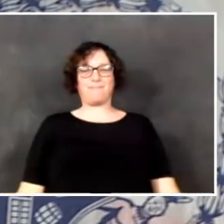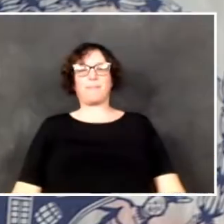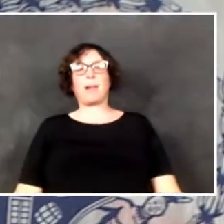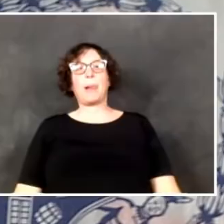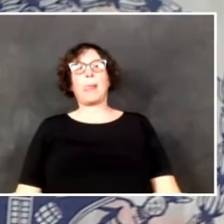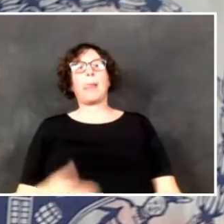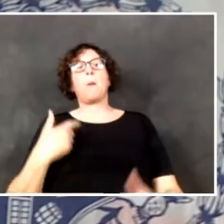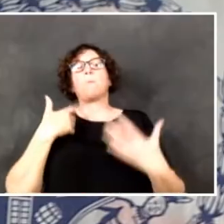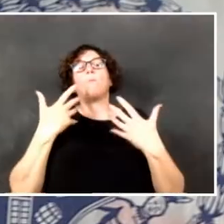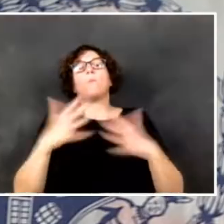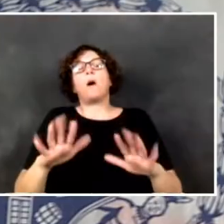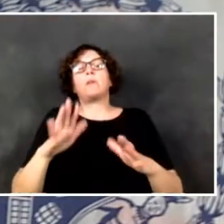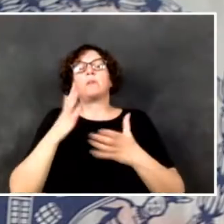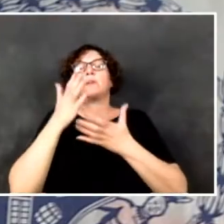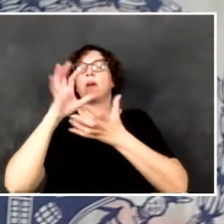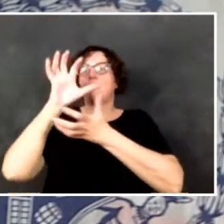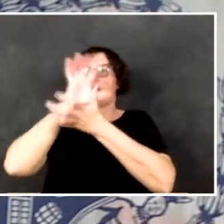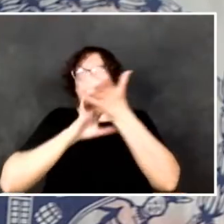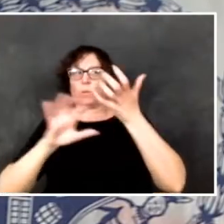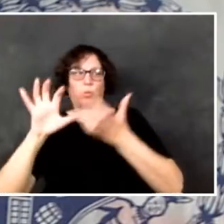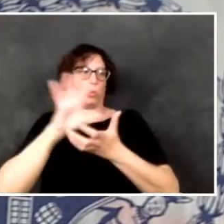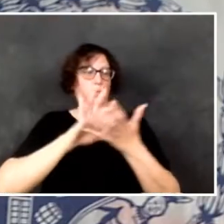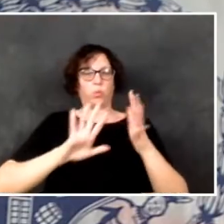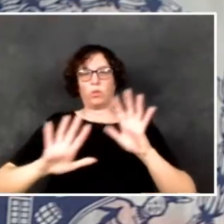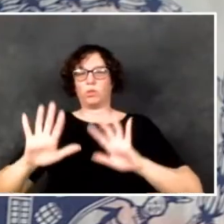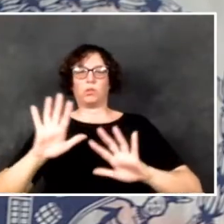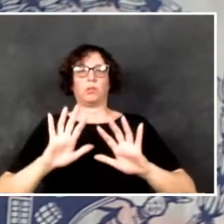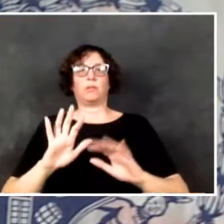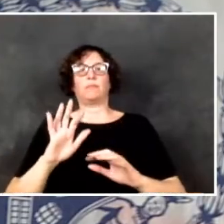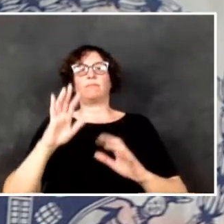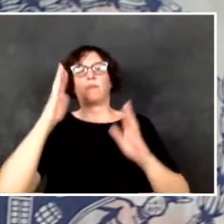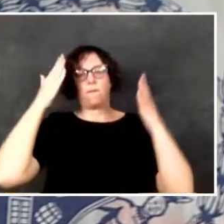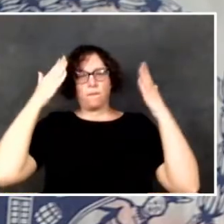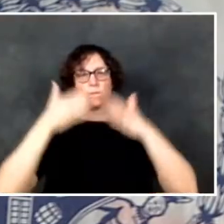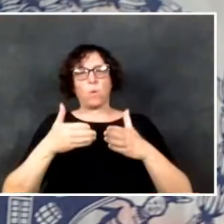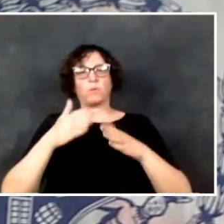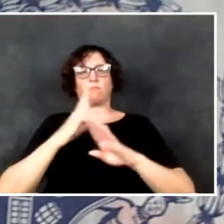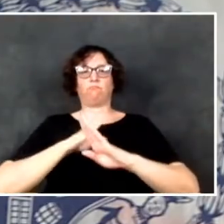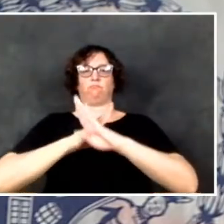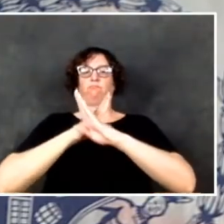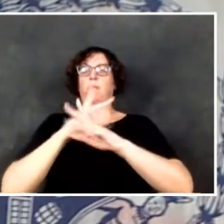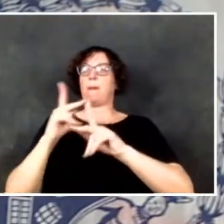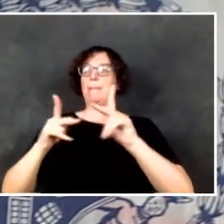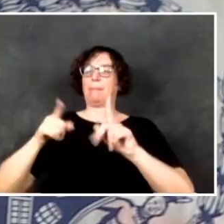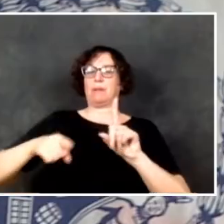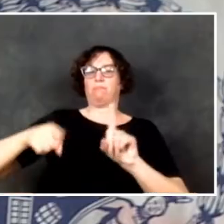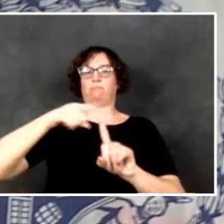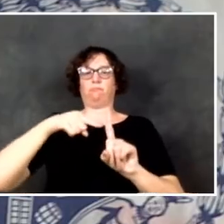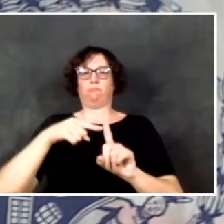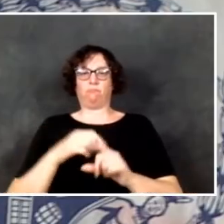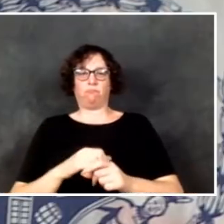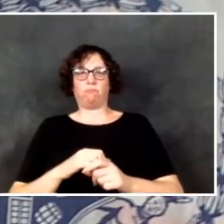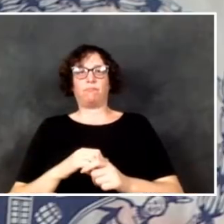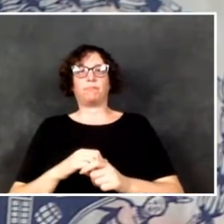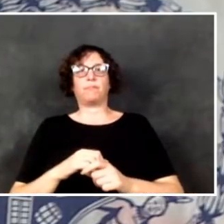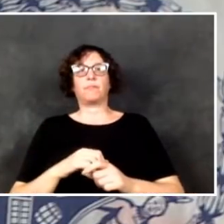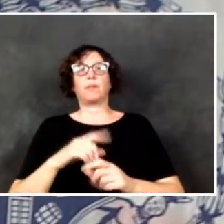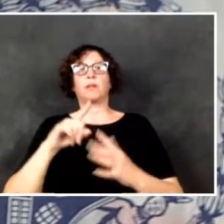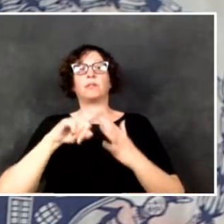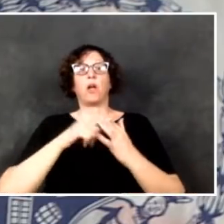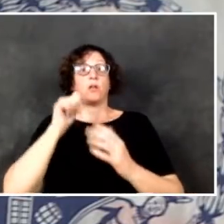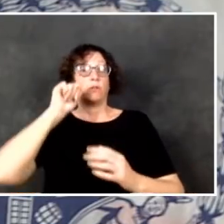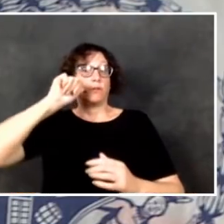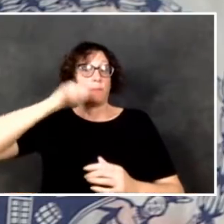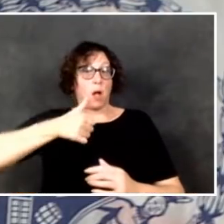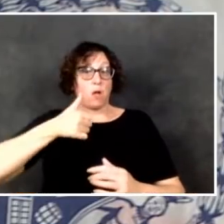people. And again, it's about protecting each other, which is why starting tomorrow, we're requiring the face coverings for all